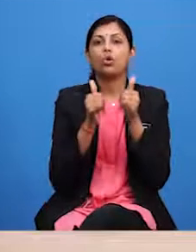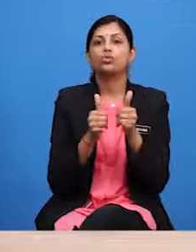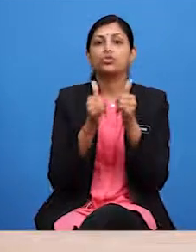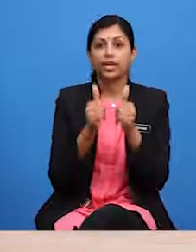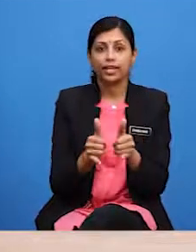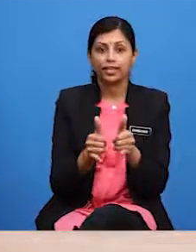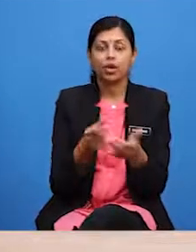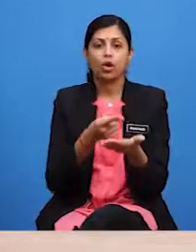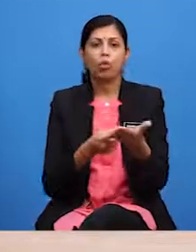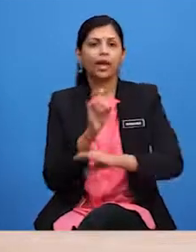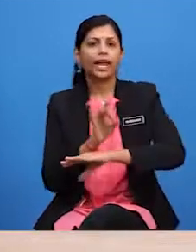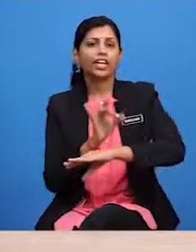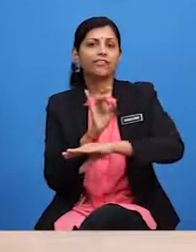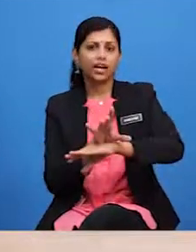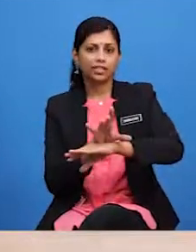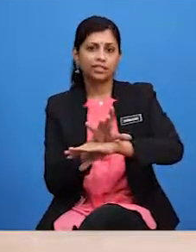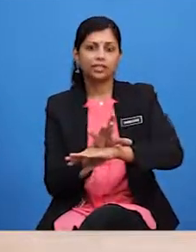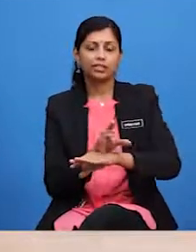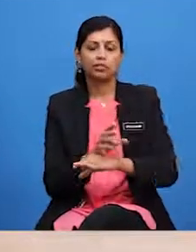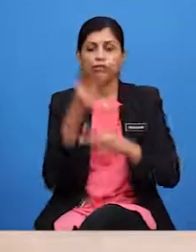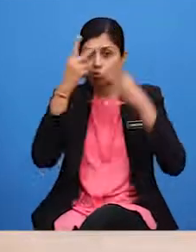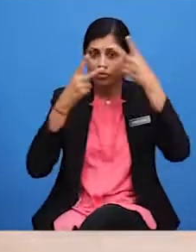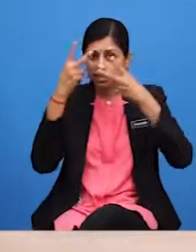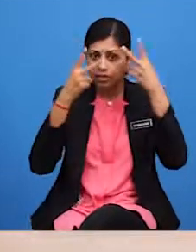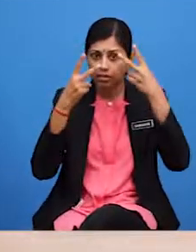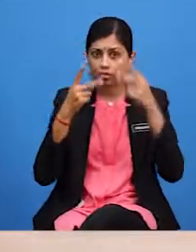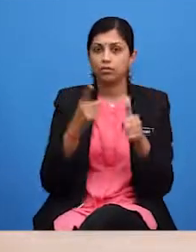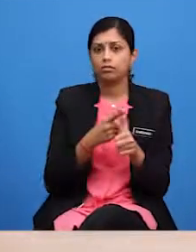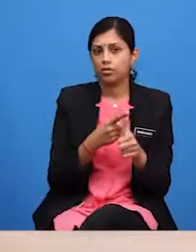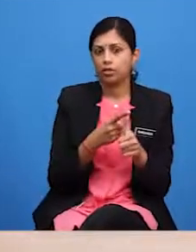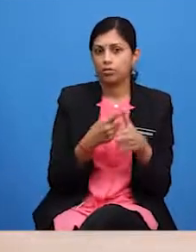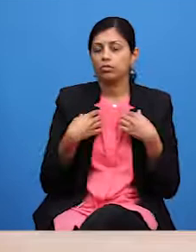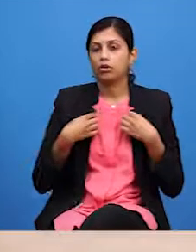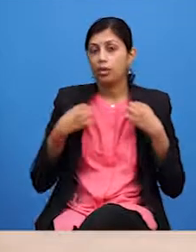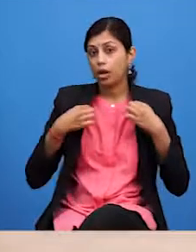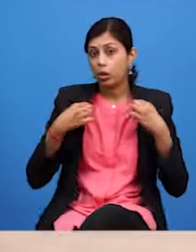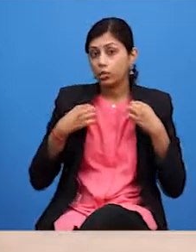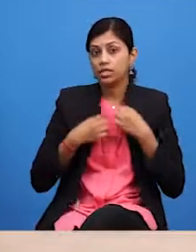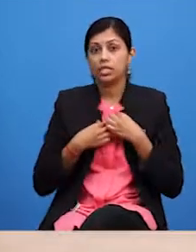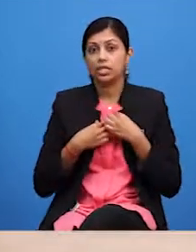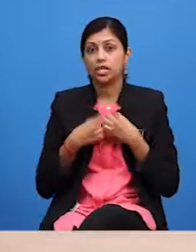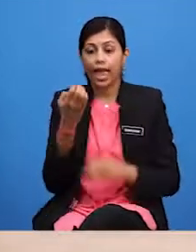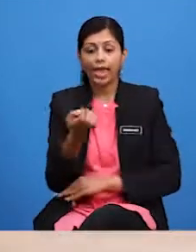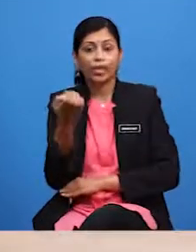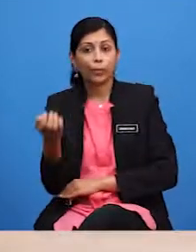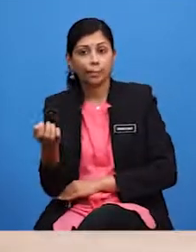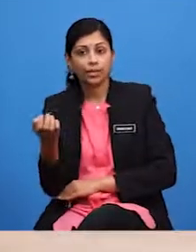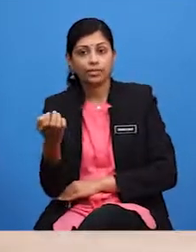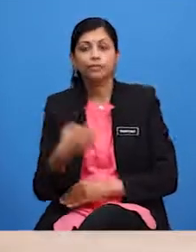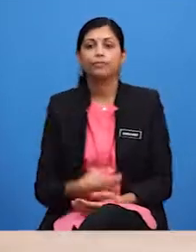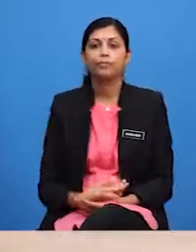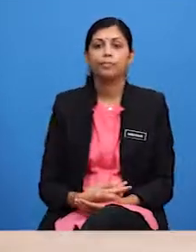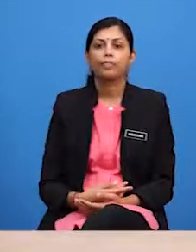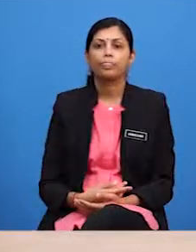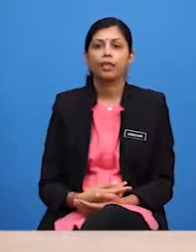visitor? Consider these details. 1. Clothes. 2. Equipment.